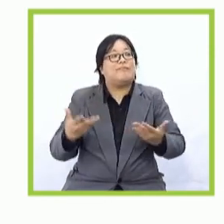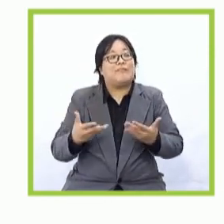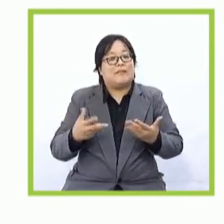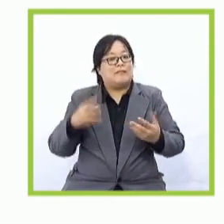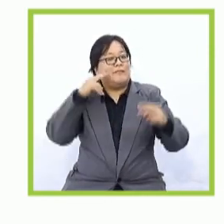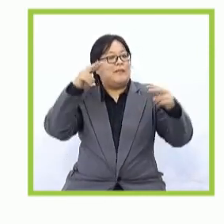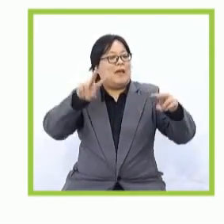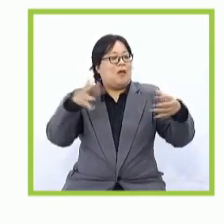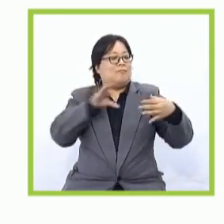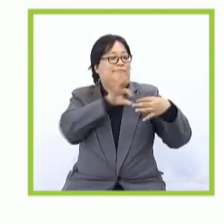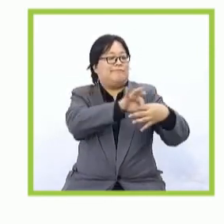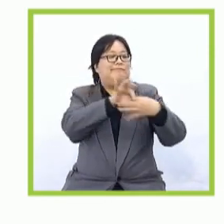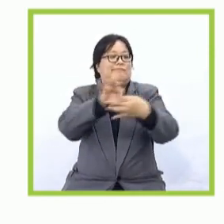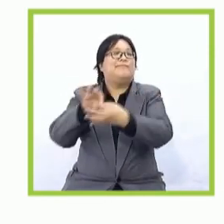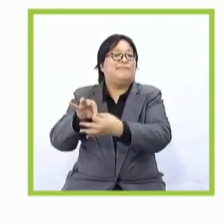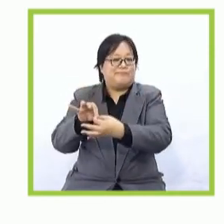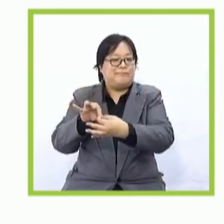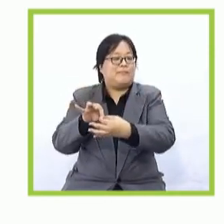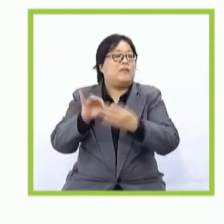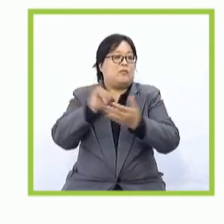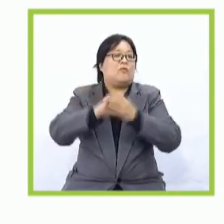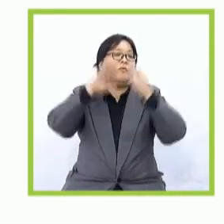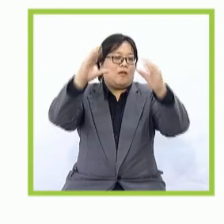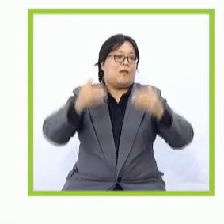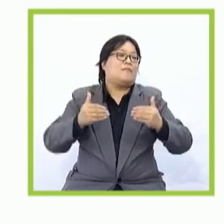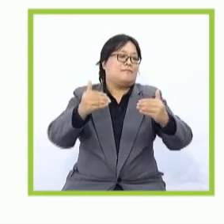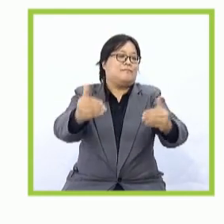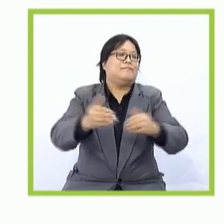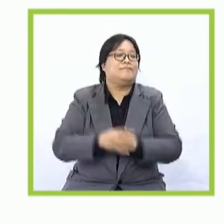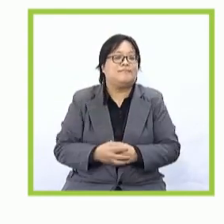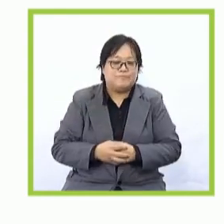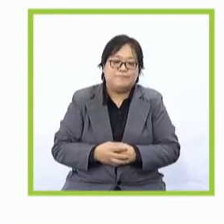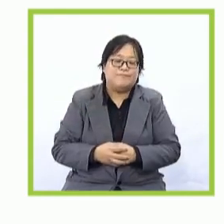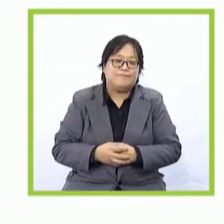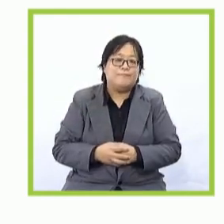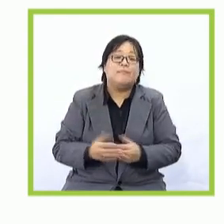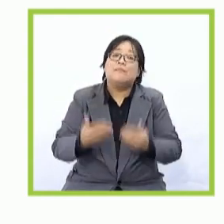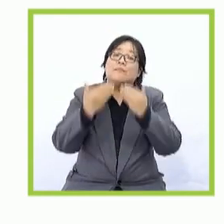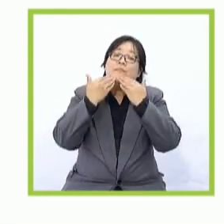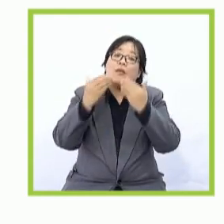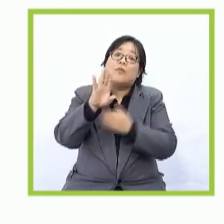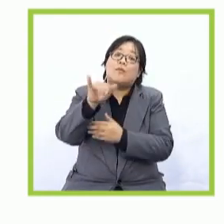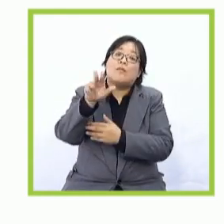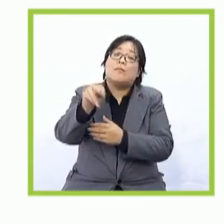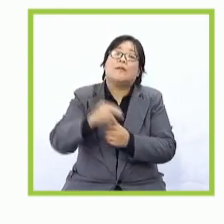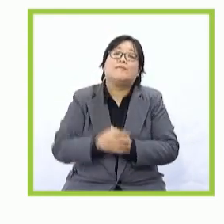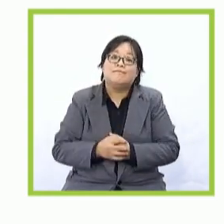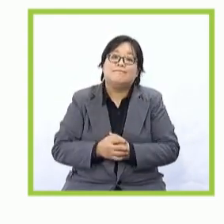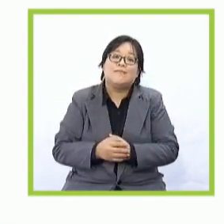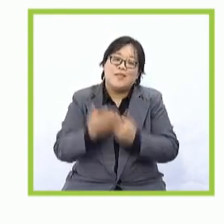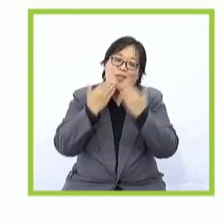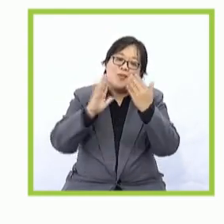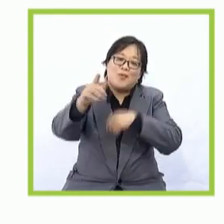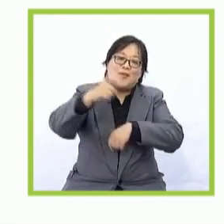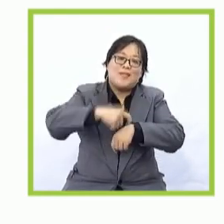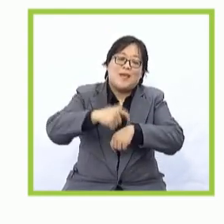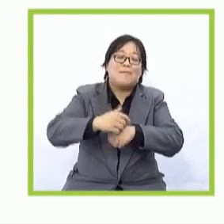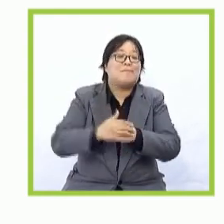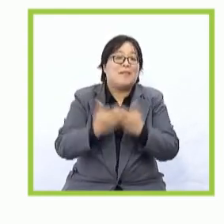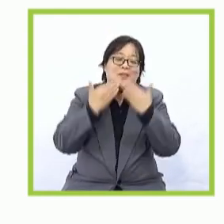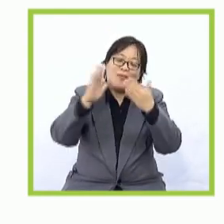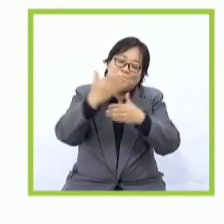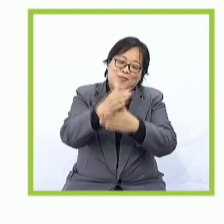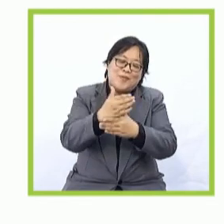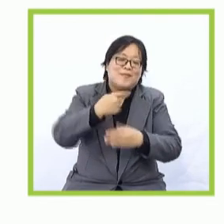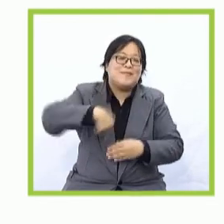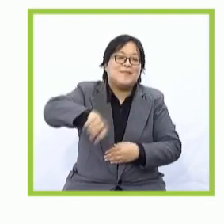at collaborations, which is the way forward in any case. So thank you, Ben. Thank you for your time. Thank you for your sharing